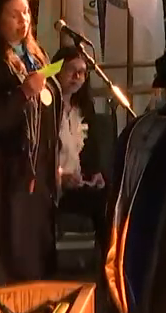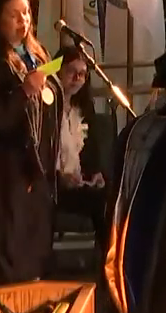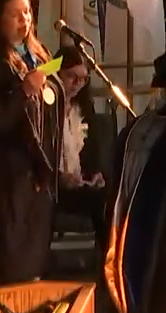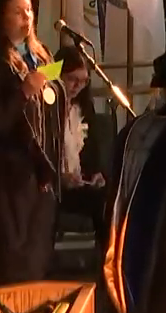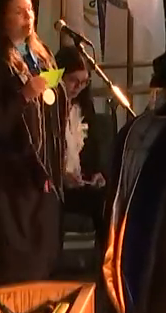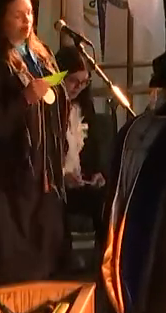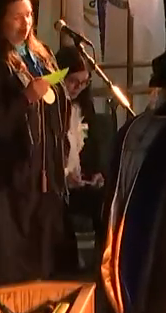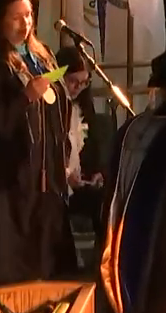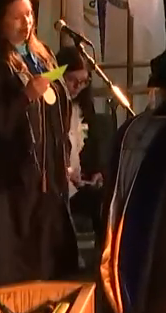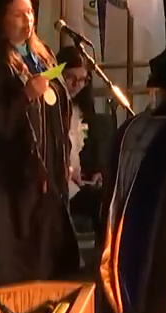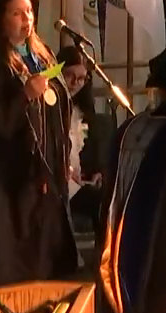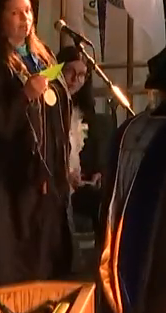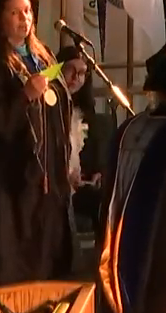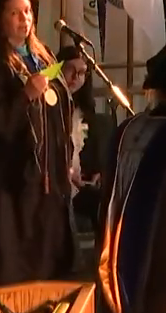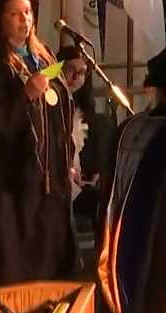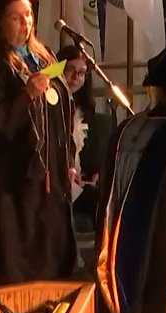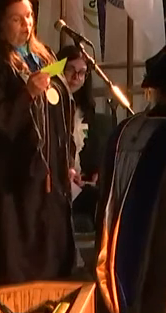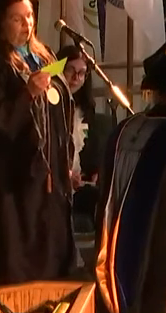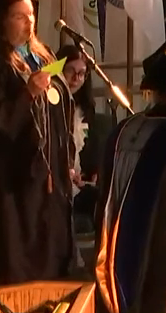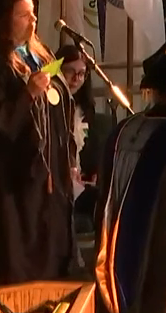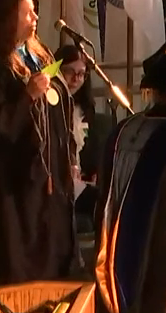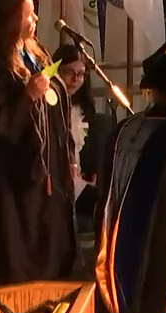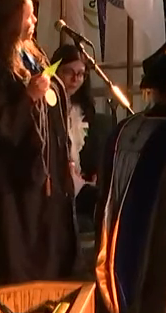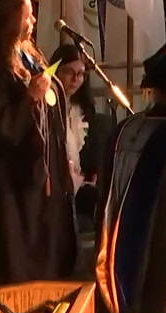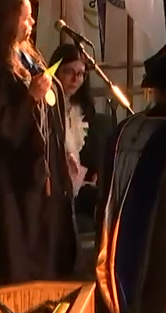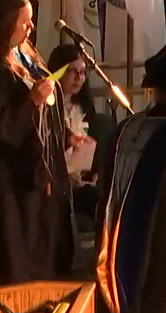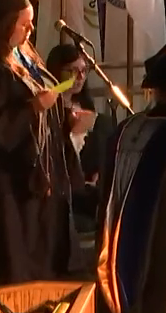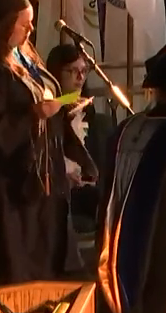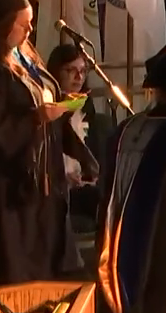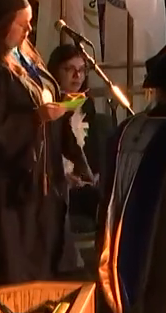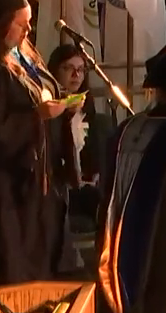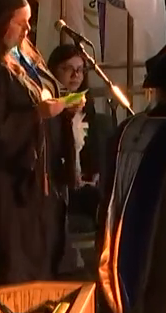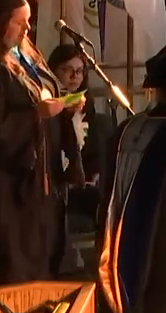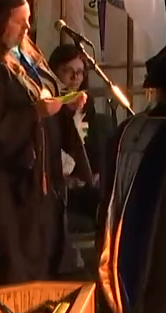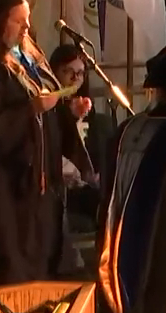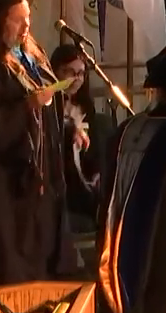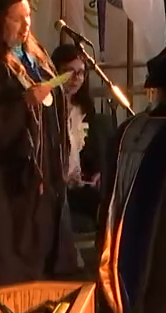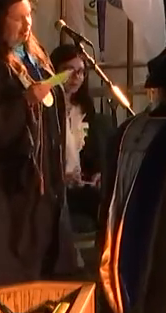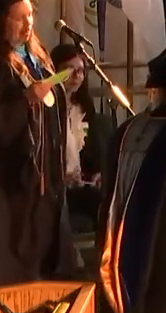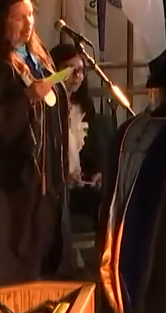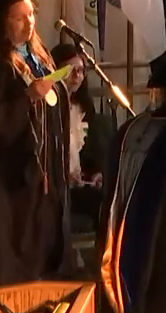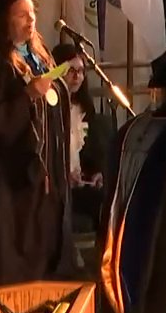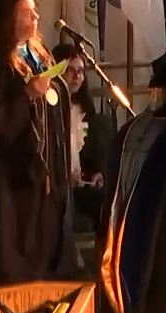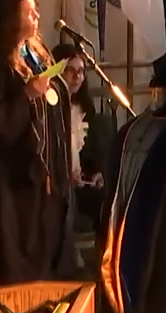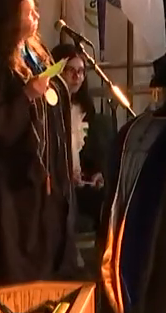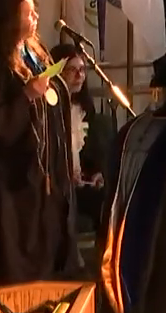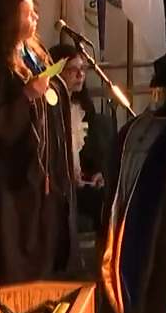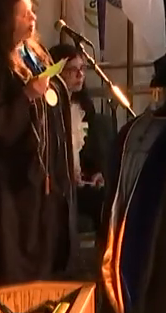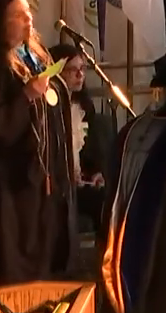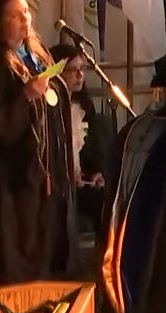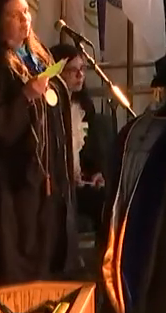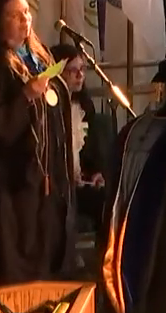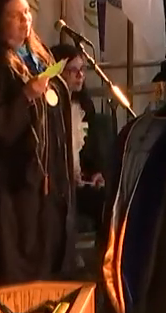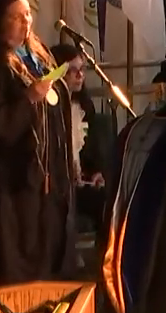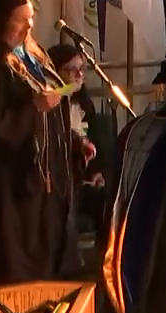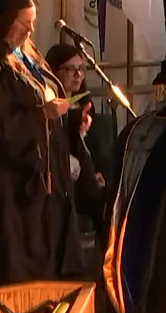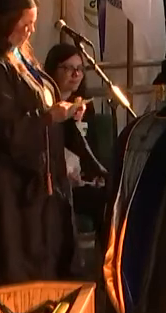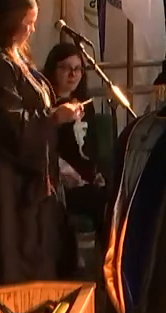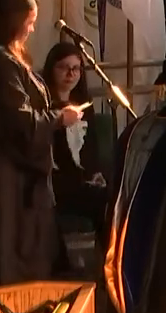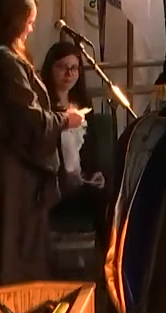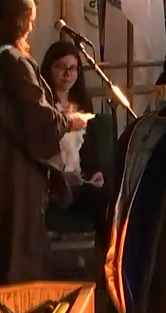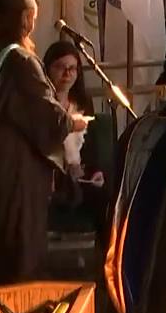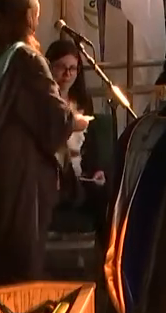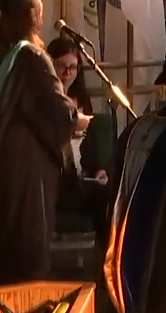I'm now pleased to announce the candidates for graduation for Deaf Studies Transfer. Abigail Marie Da Silva.